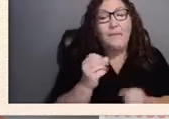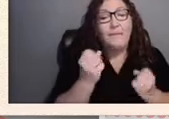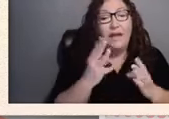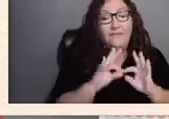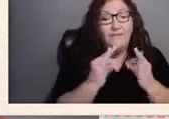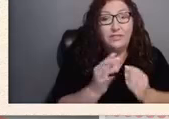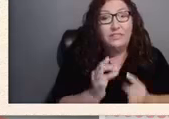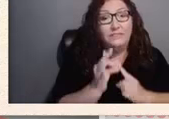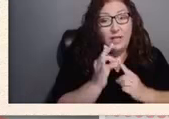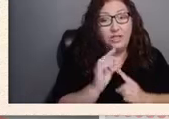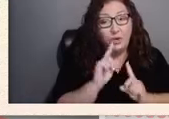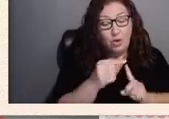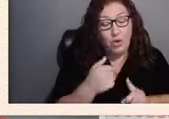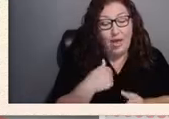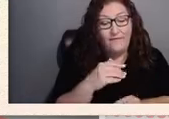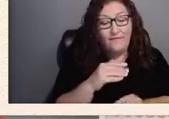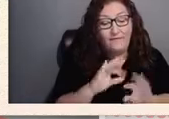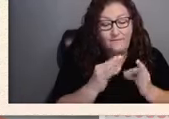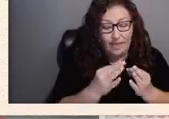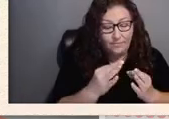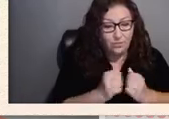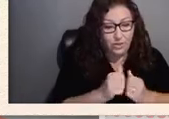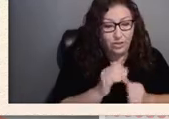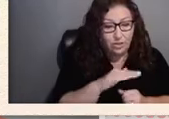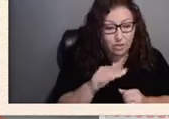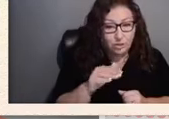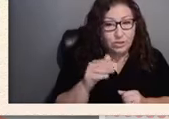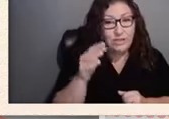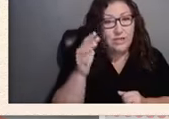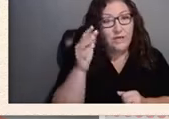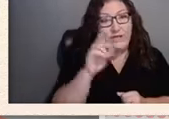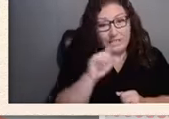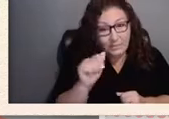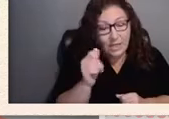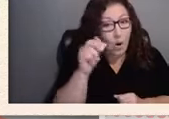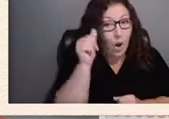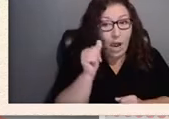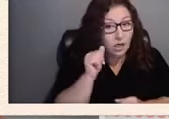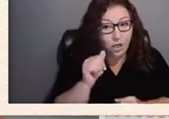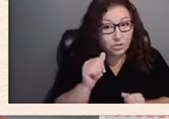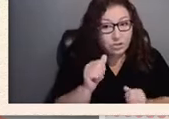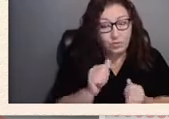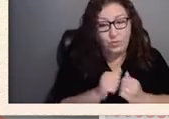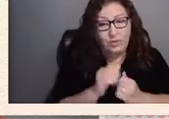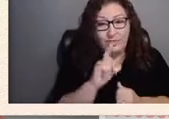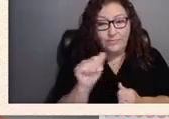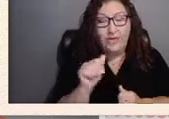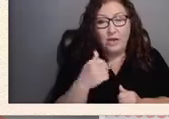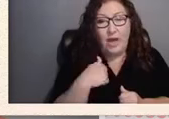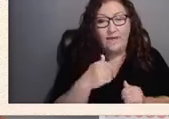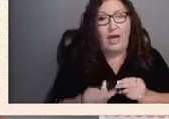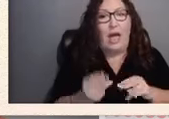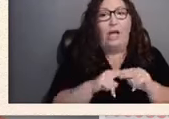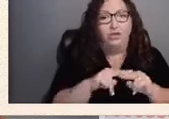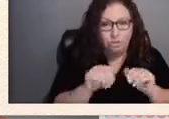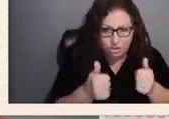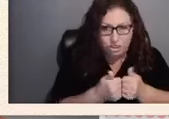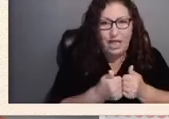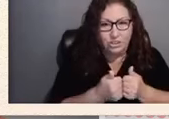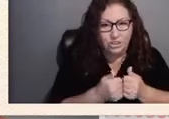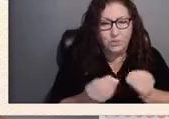with disabilities or adults with disabilities in your family, can present some extra challenges beyond what a typical family